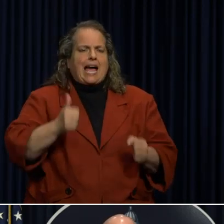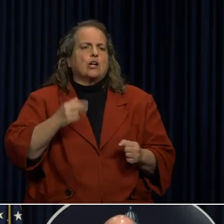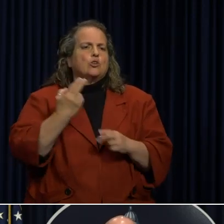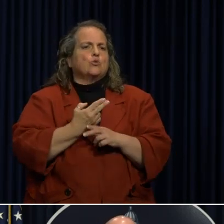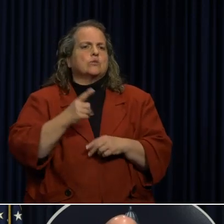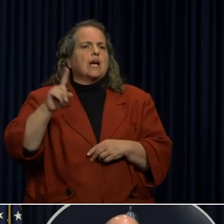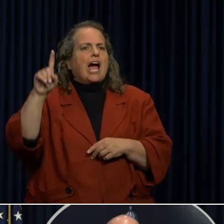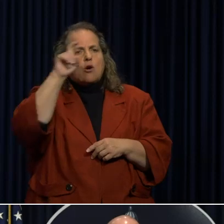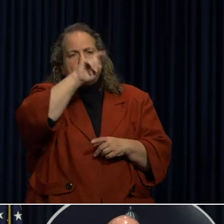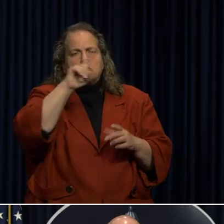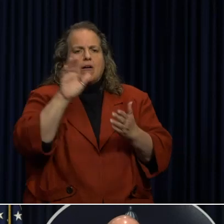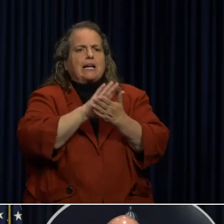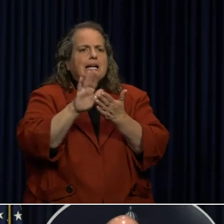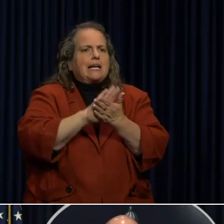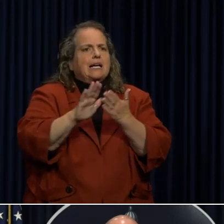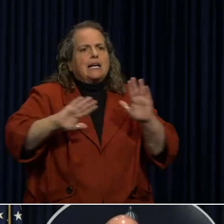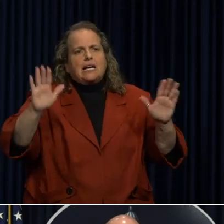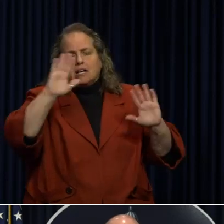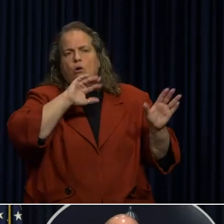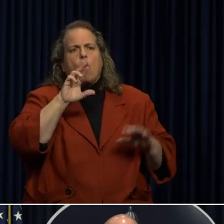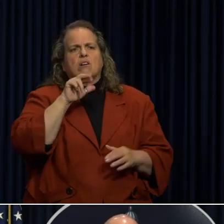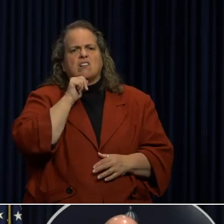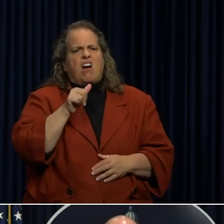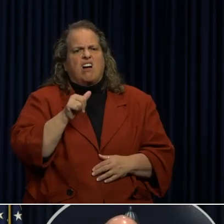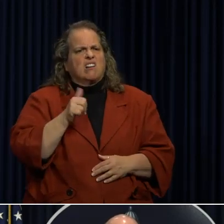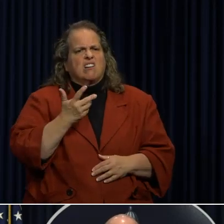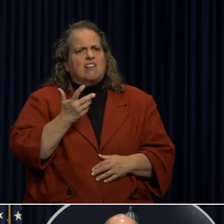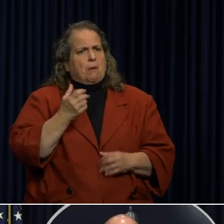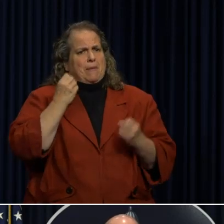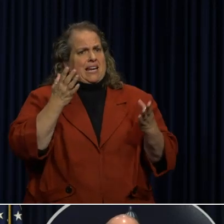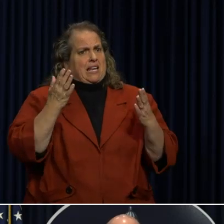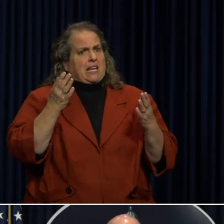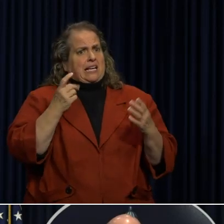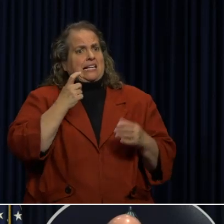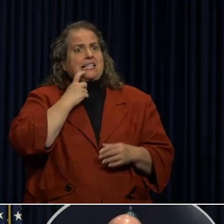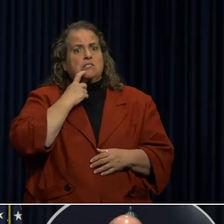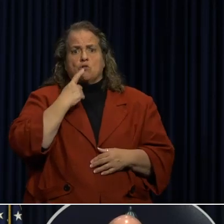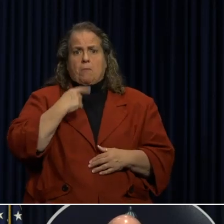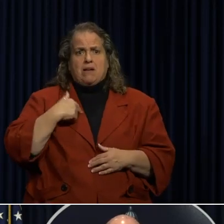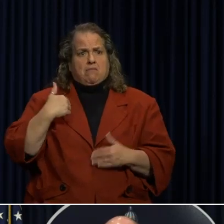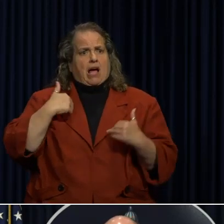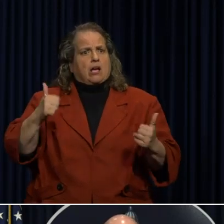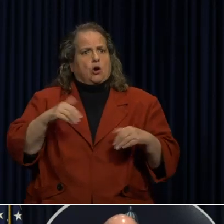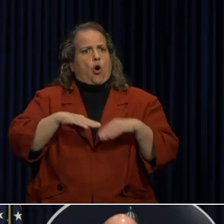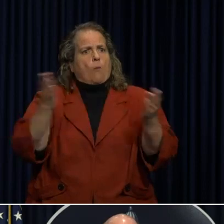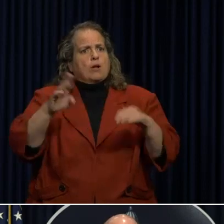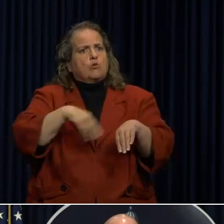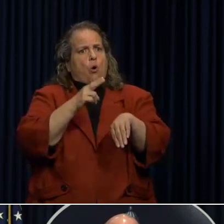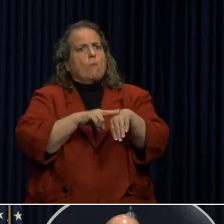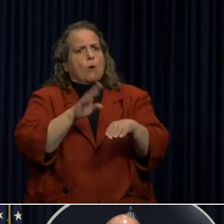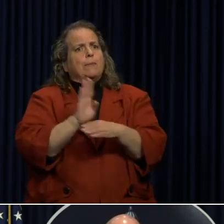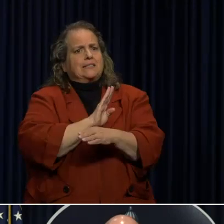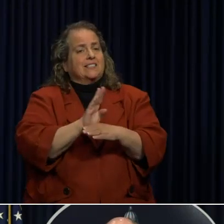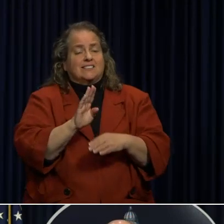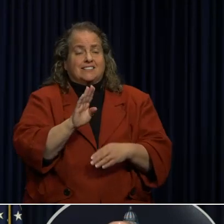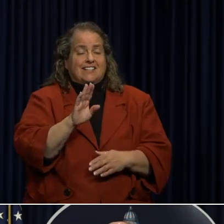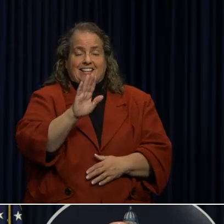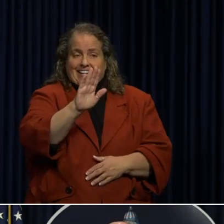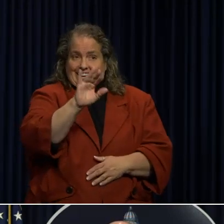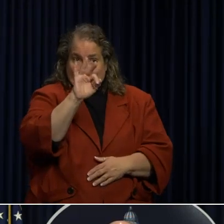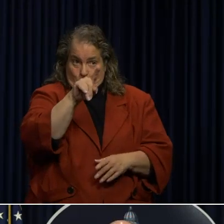already gotten all sorts of communications that dentists are ready to open up on Monday for normal business. If you do that, you won't be following the